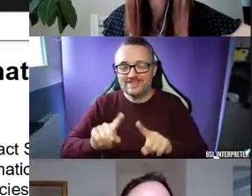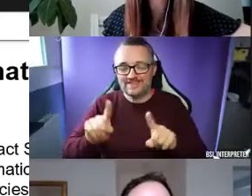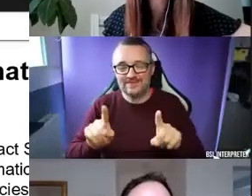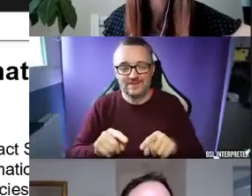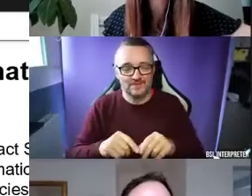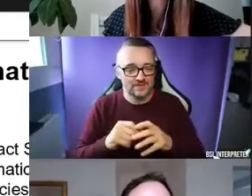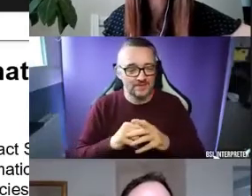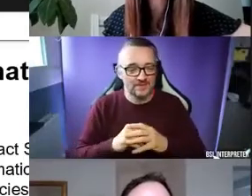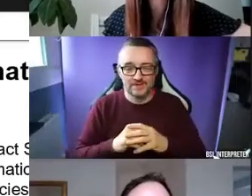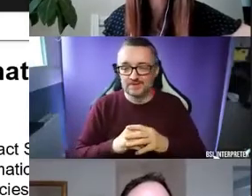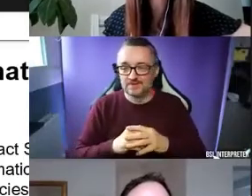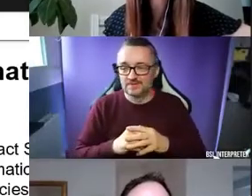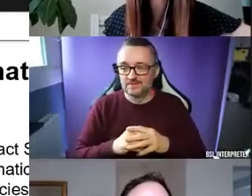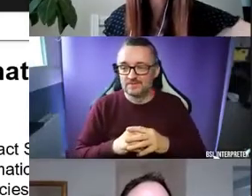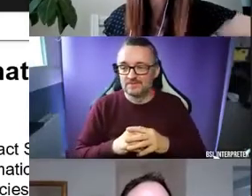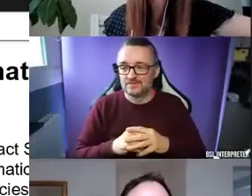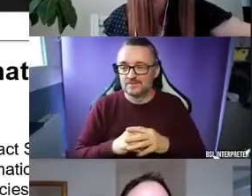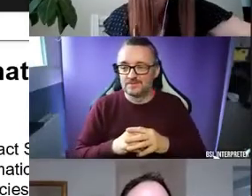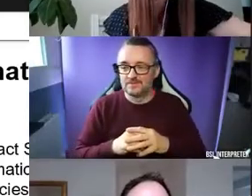me.